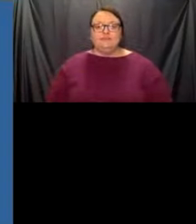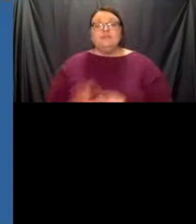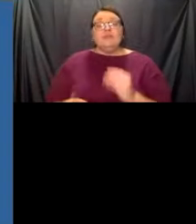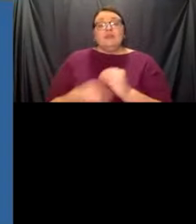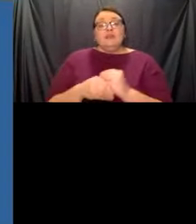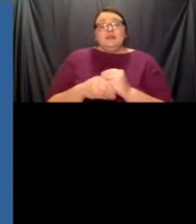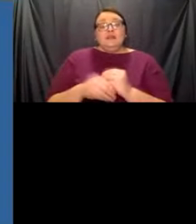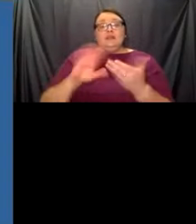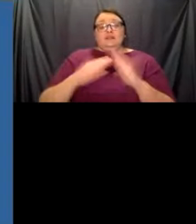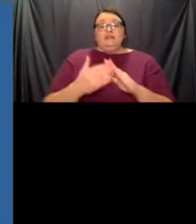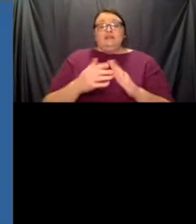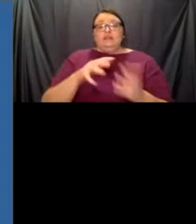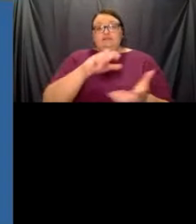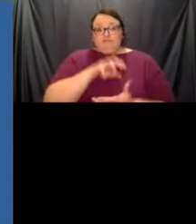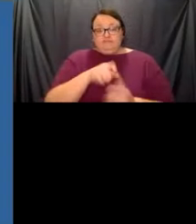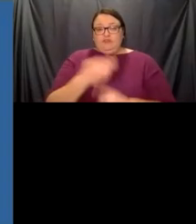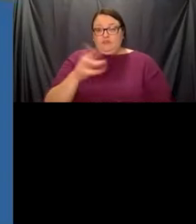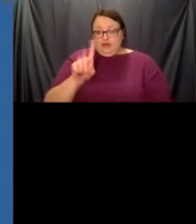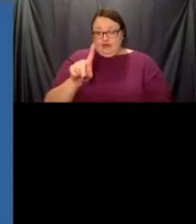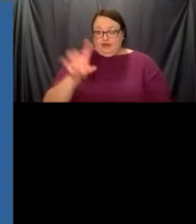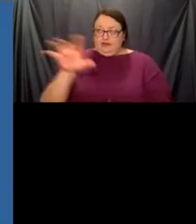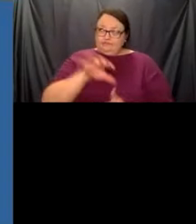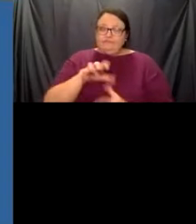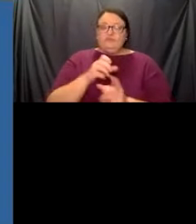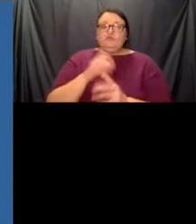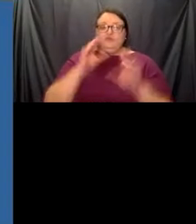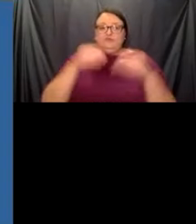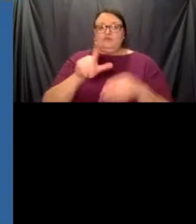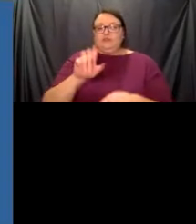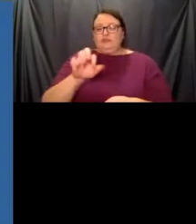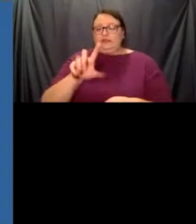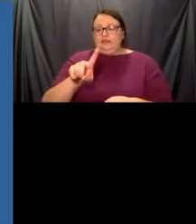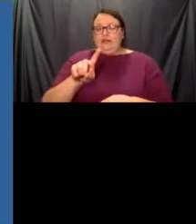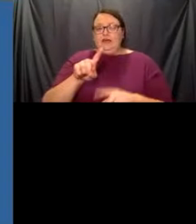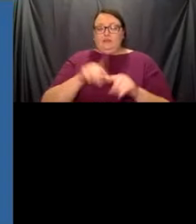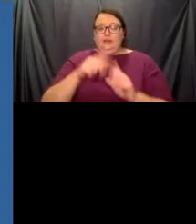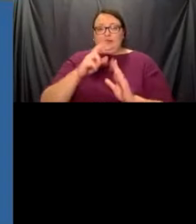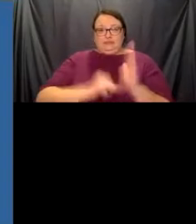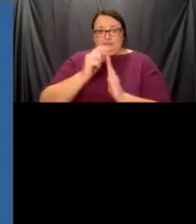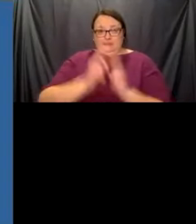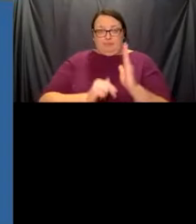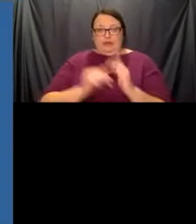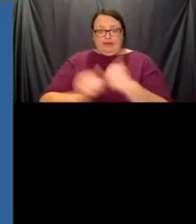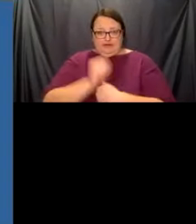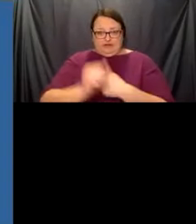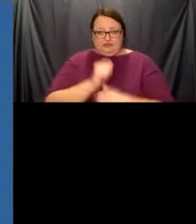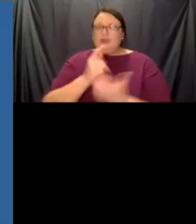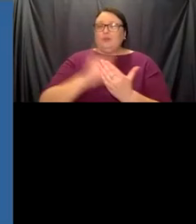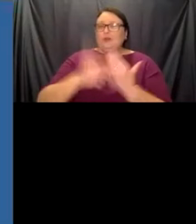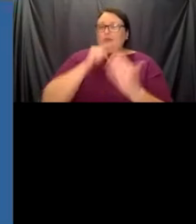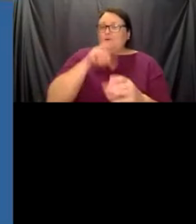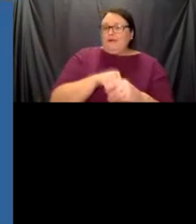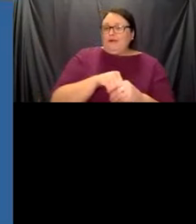Additionally, the city receives funding from HUD to address lead-based paint hazards inside of homes. This program, El not proyecto de listed- mejoras públicas